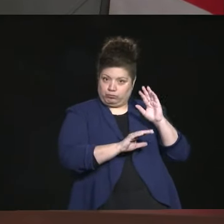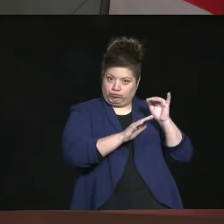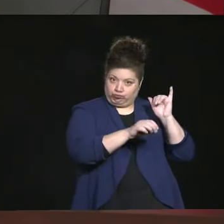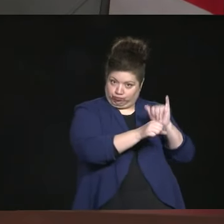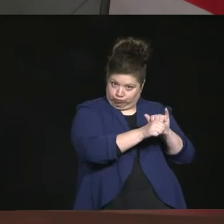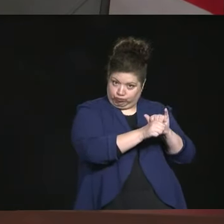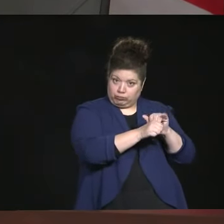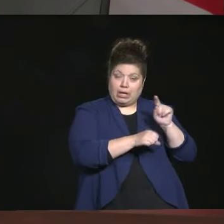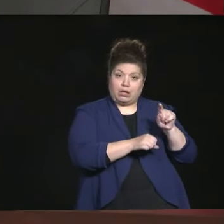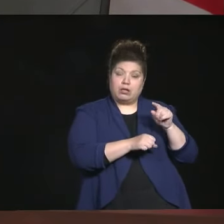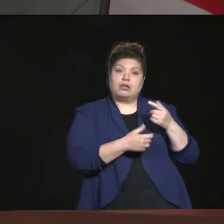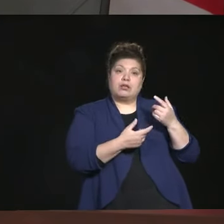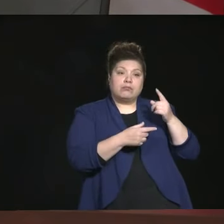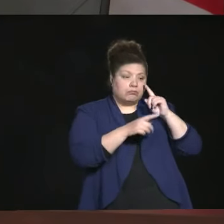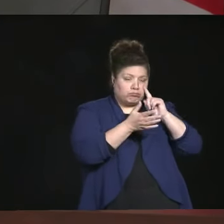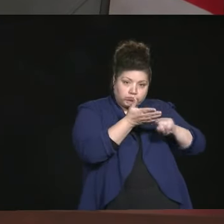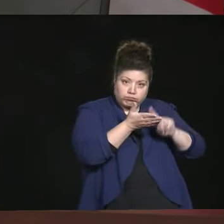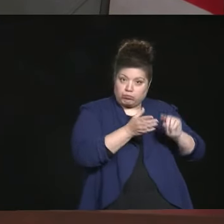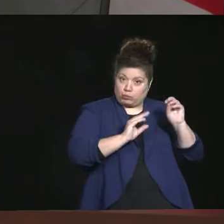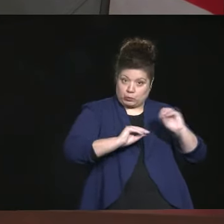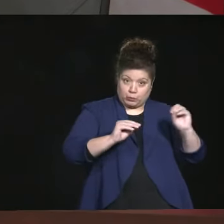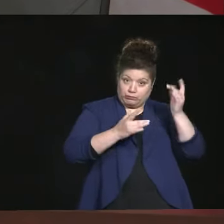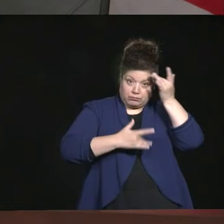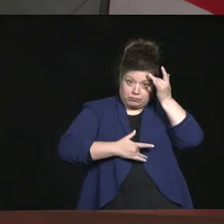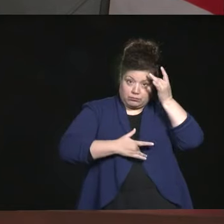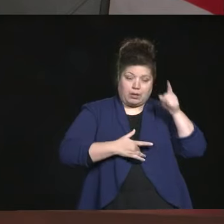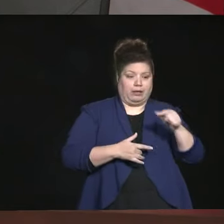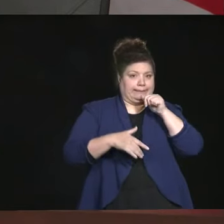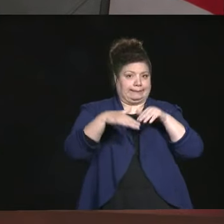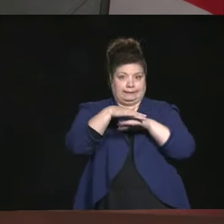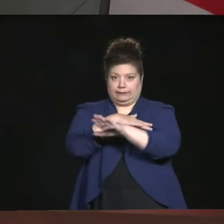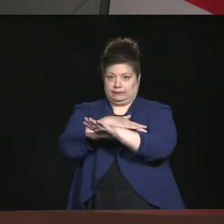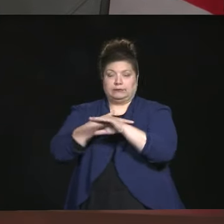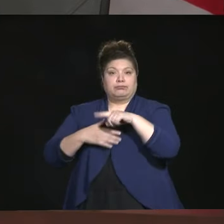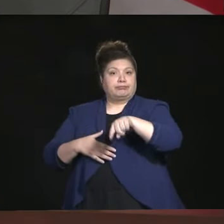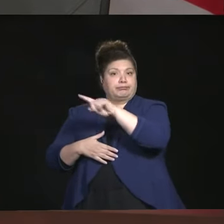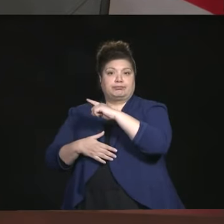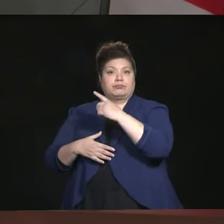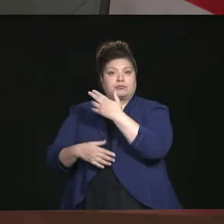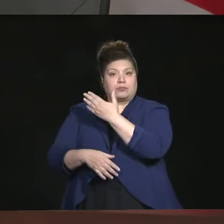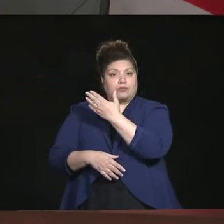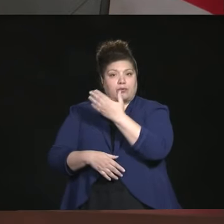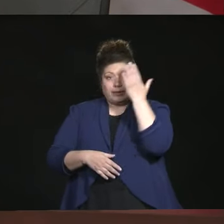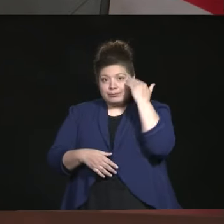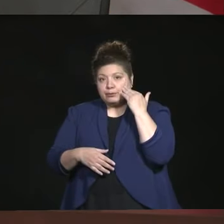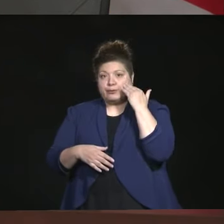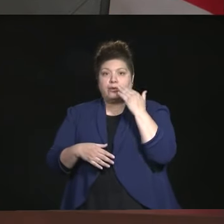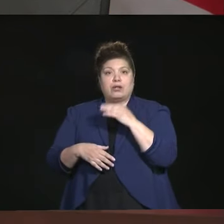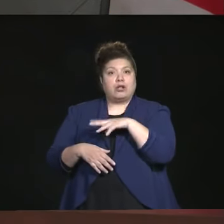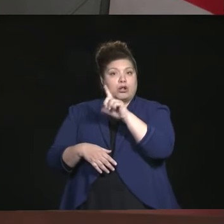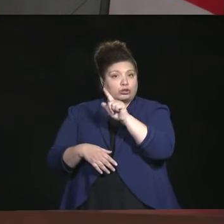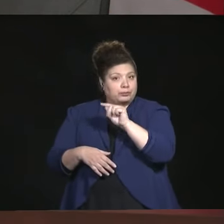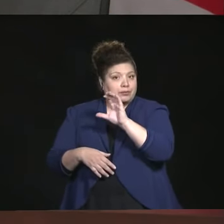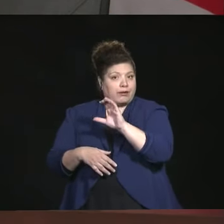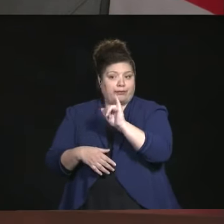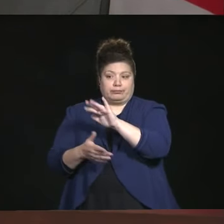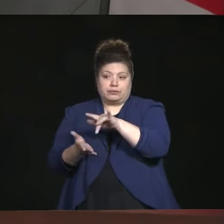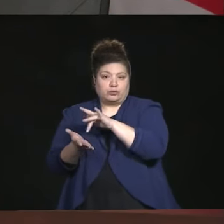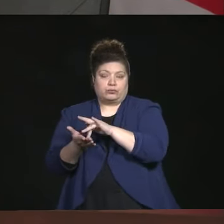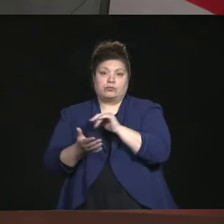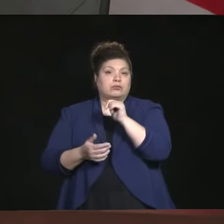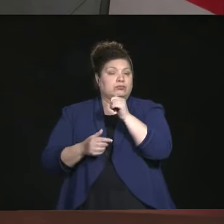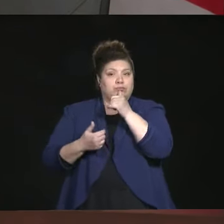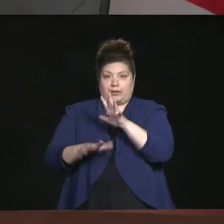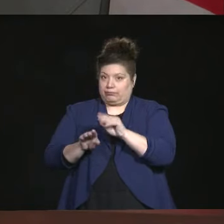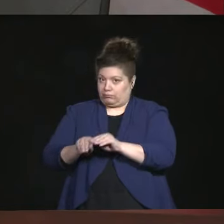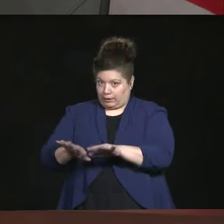healthcare institutions protects the health workers as well as the patients or the residences. Of course, the personal protective